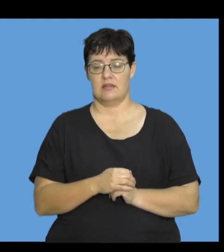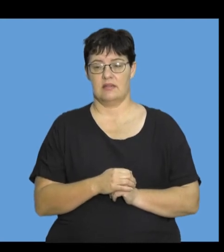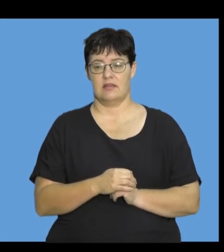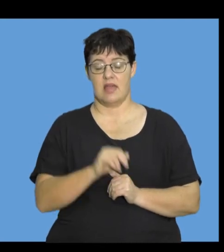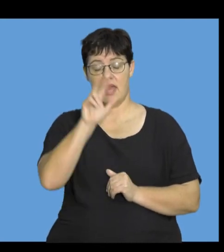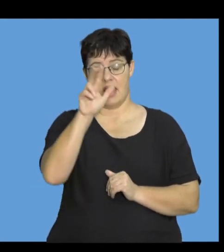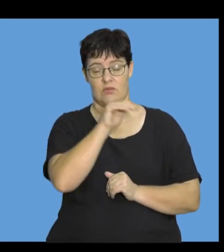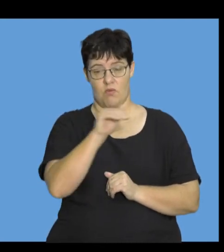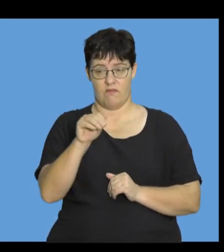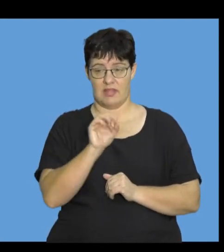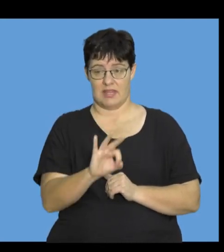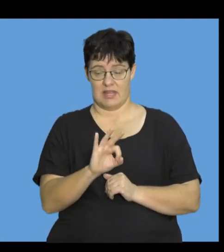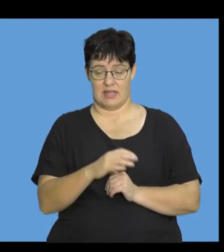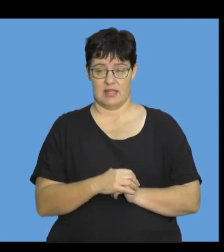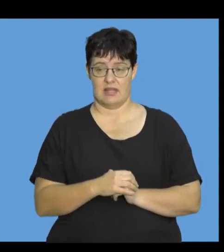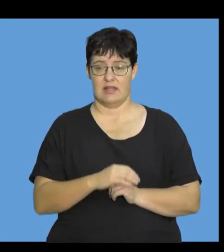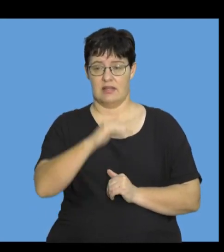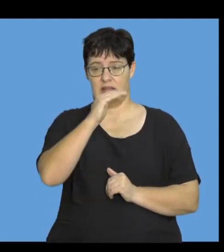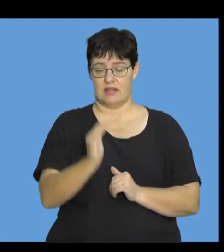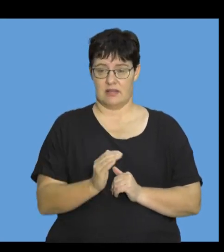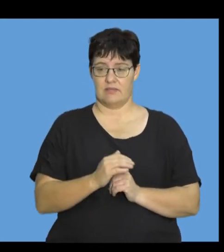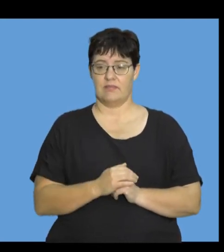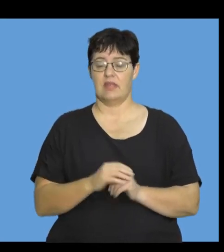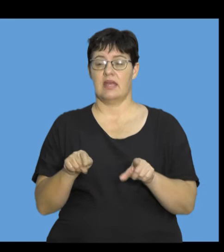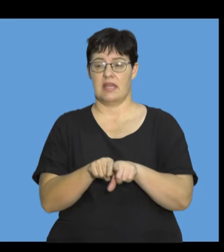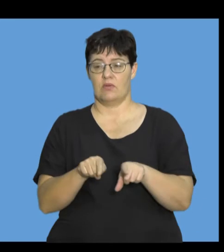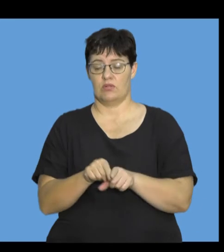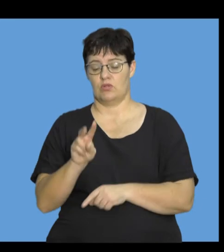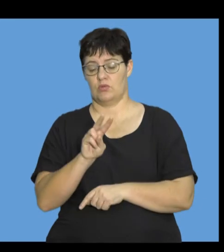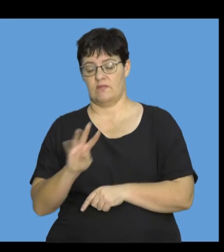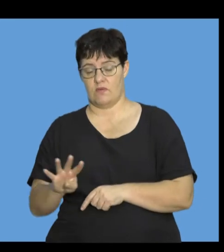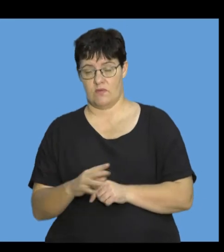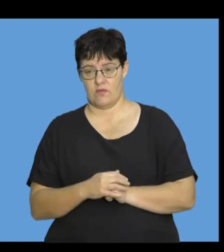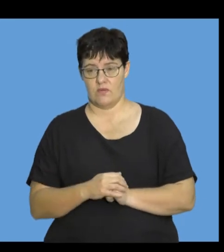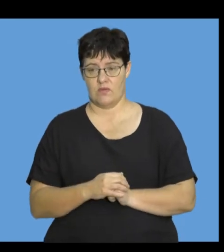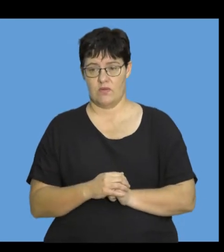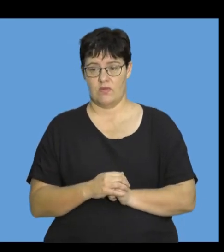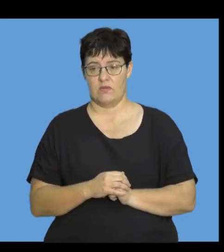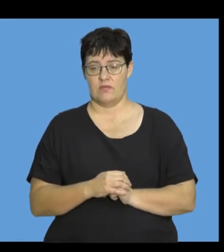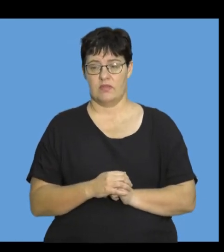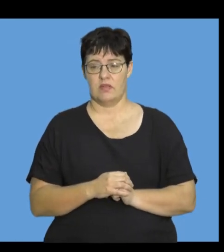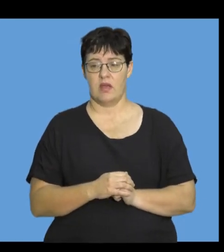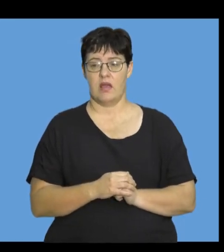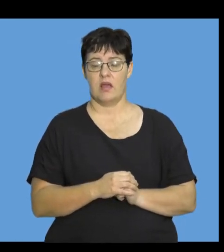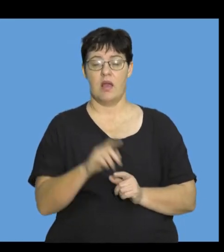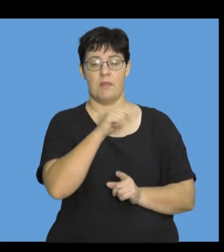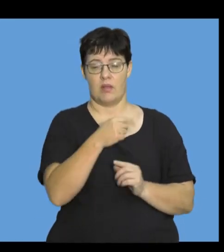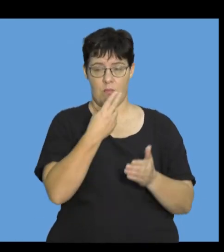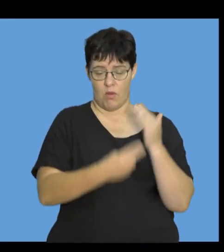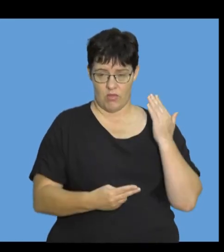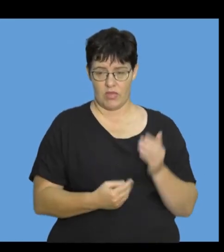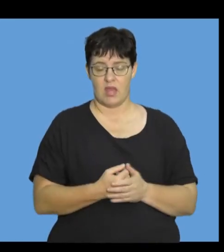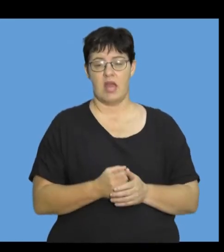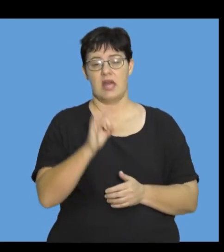into 8 over 3. And it will be equals to 24, right? And then multiply both sides